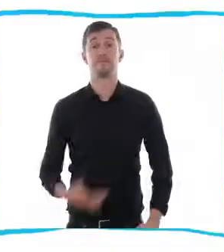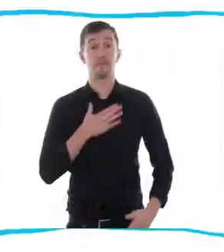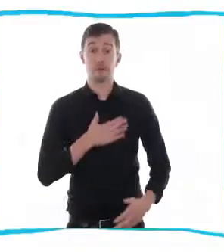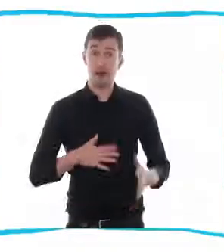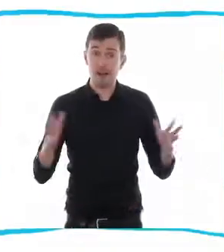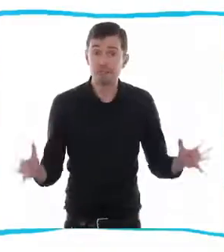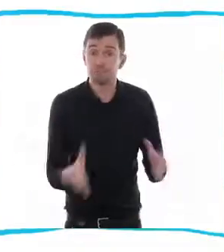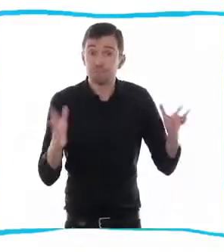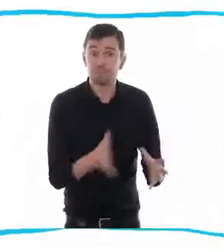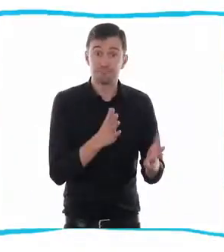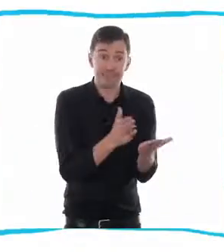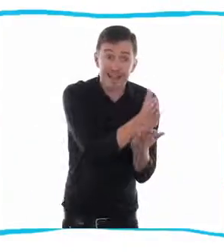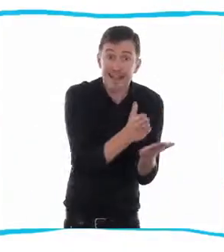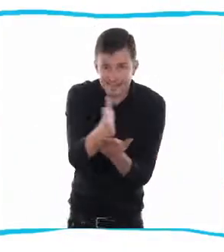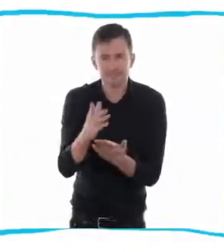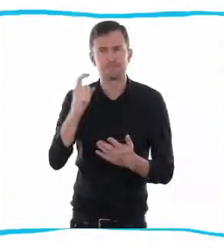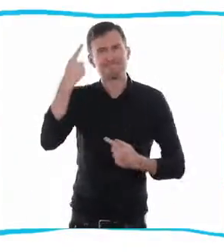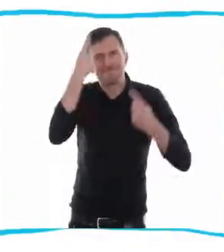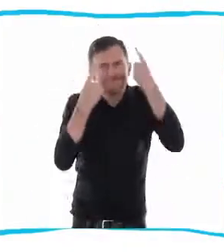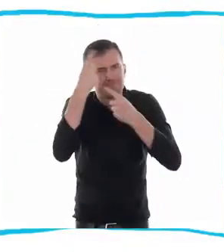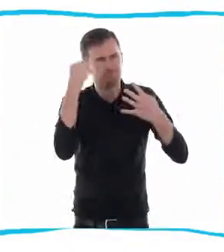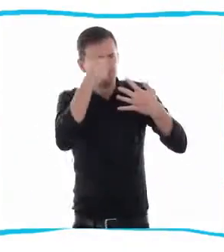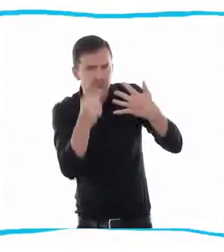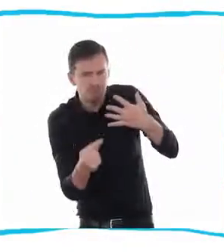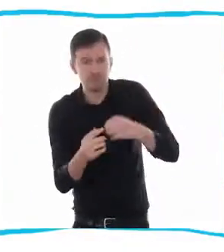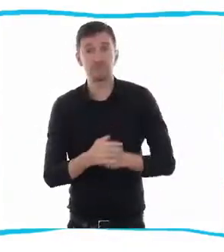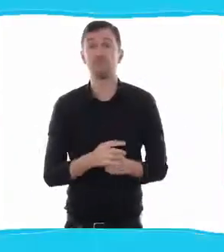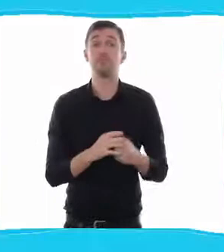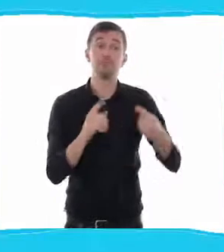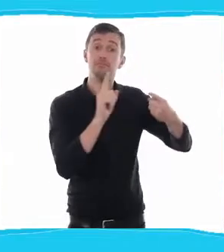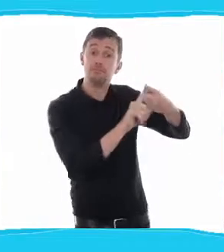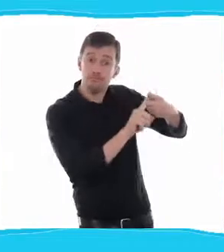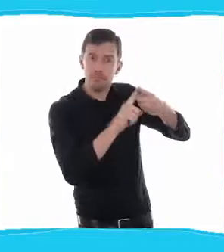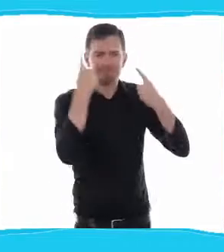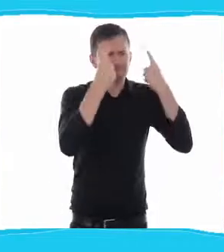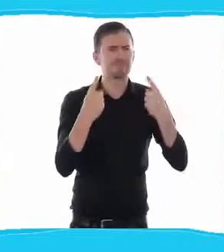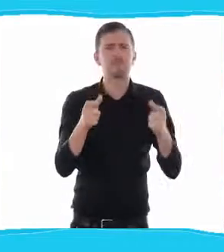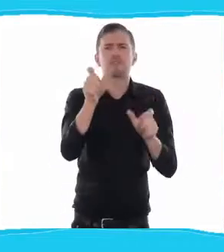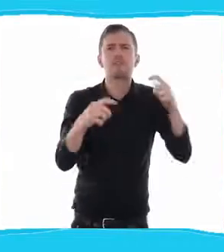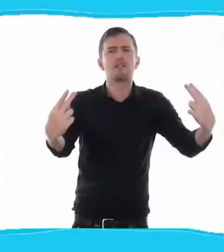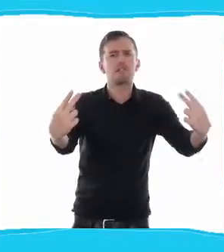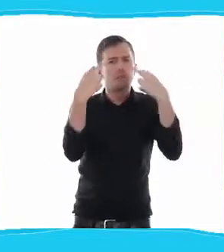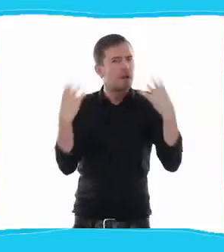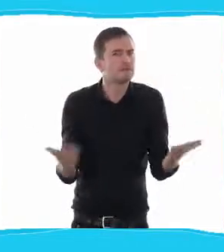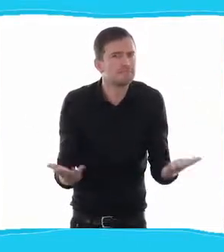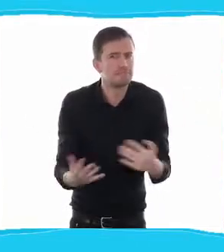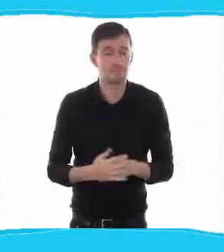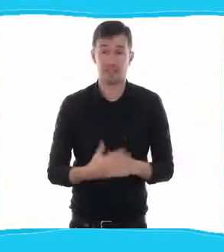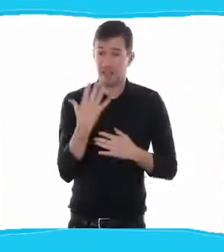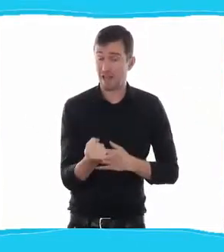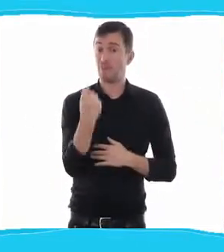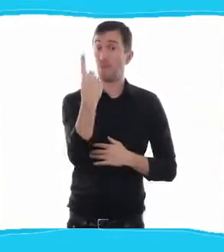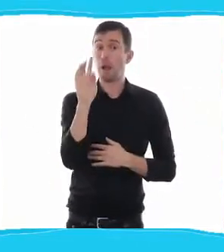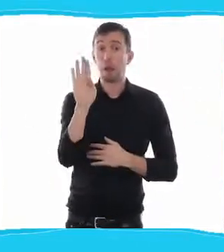To promote accessibility, there are a few things to consider. First, think about your audience. There are